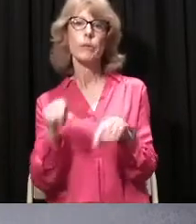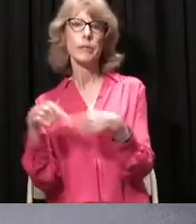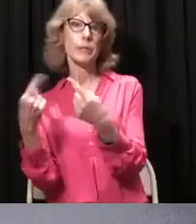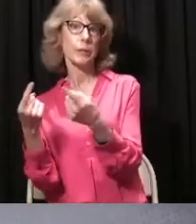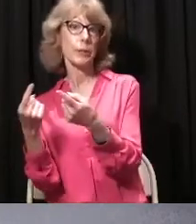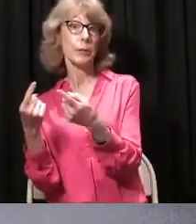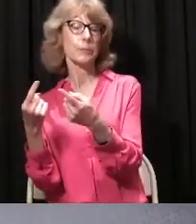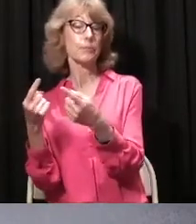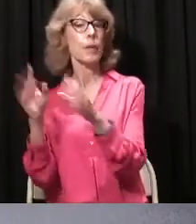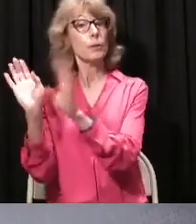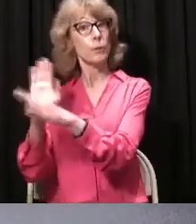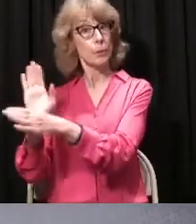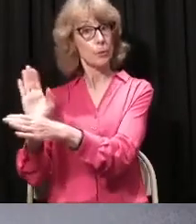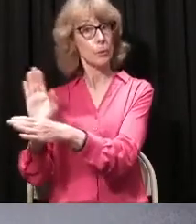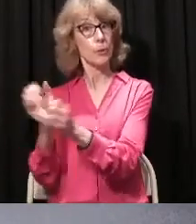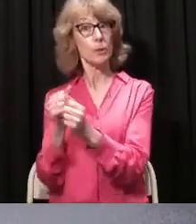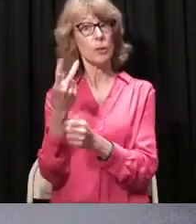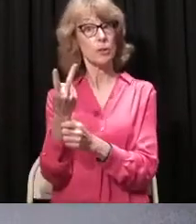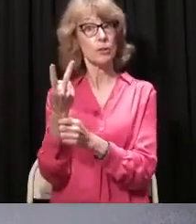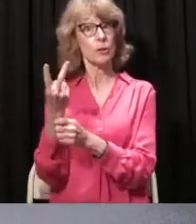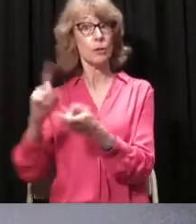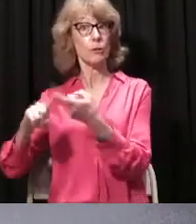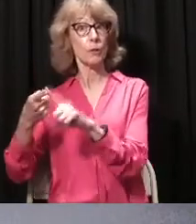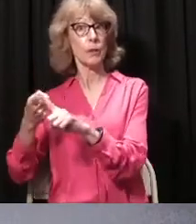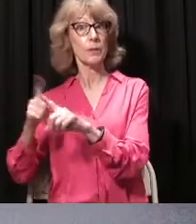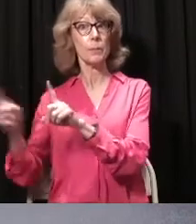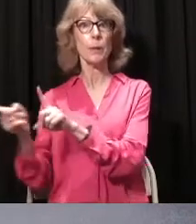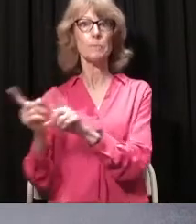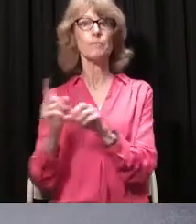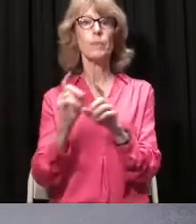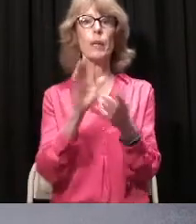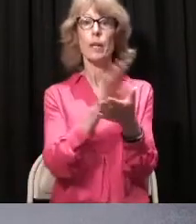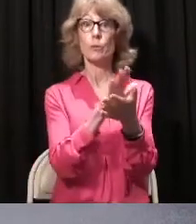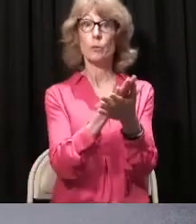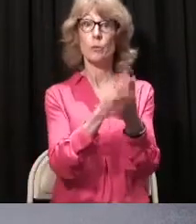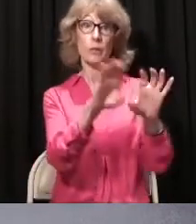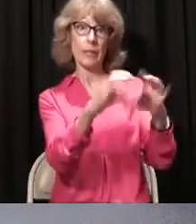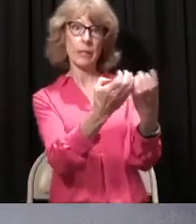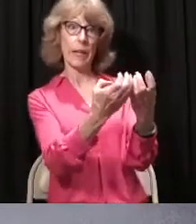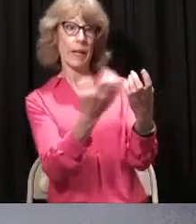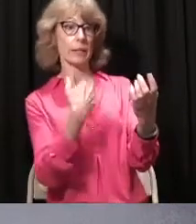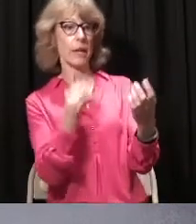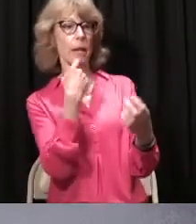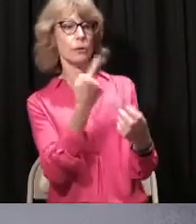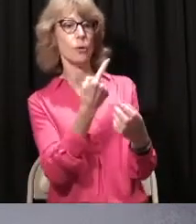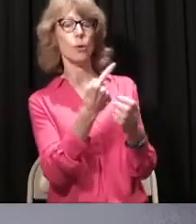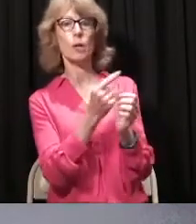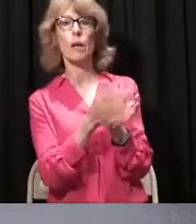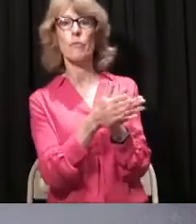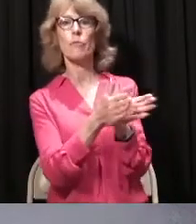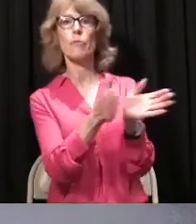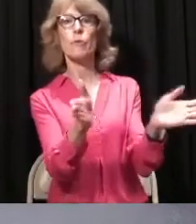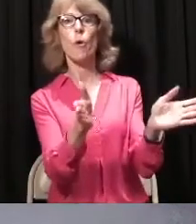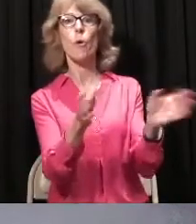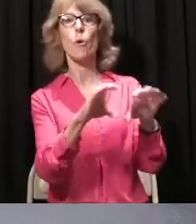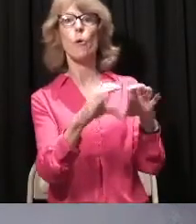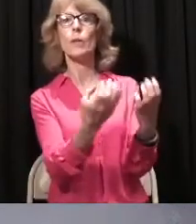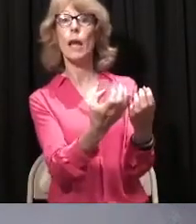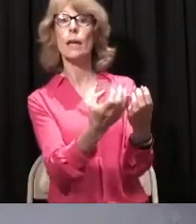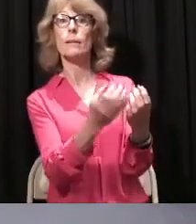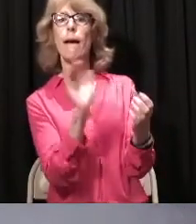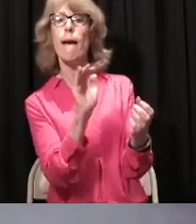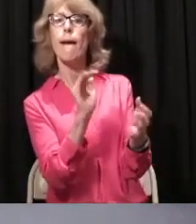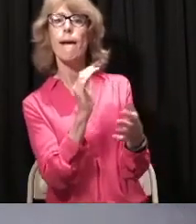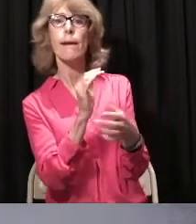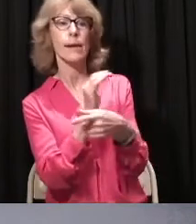hey, my birthday's tomorrow and we're going to see a movie. Everybody's invited. Now, there's two problems with this. One, I didn't tell